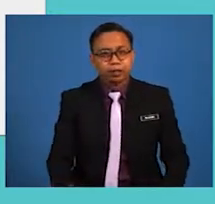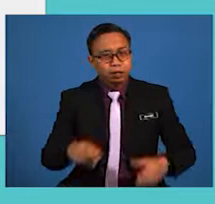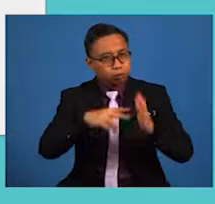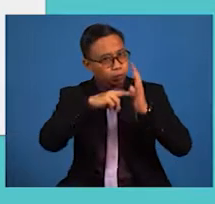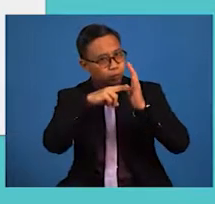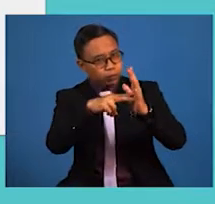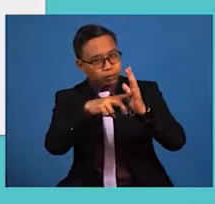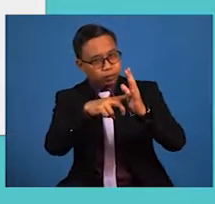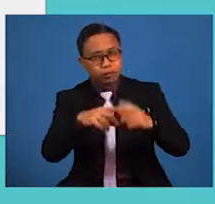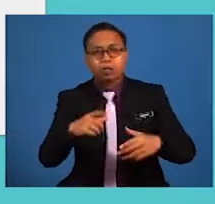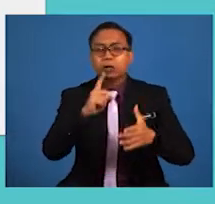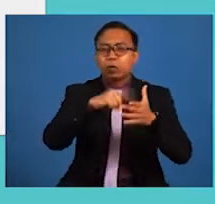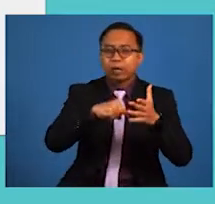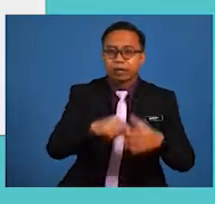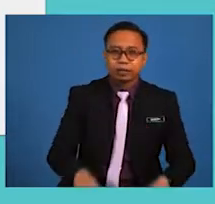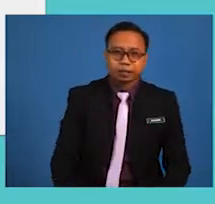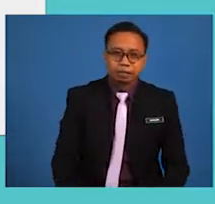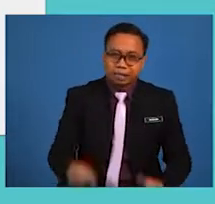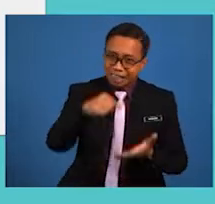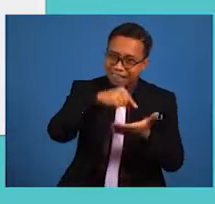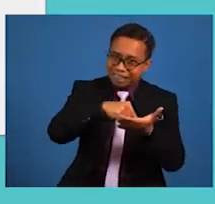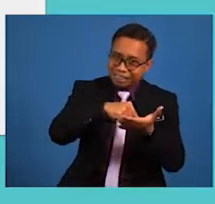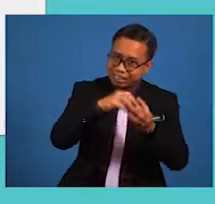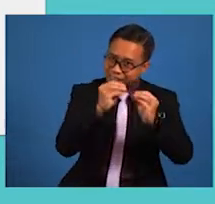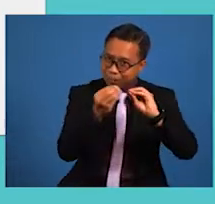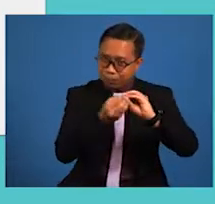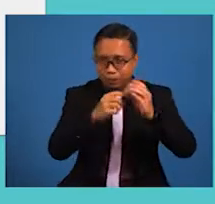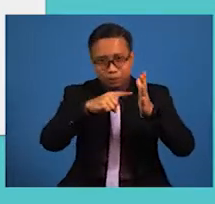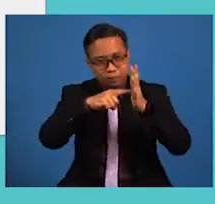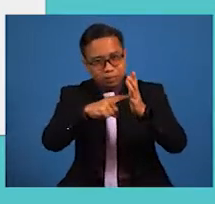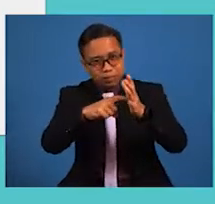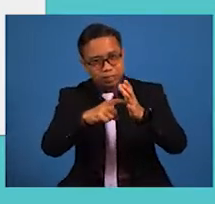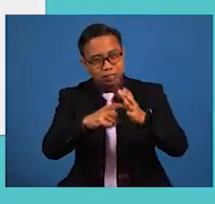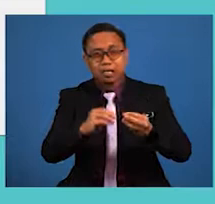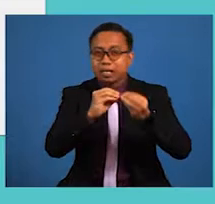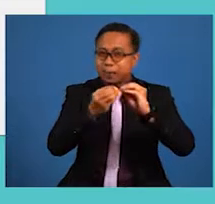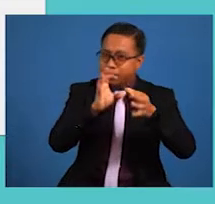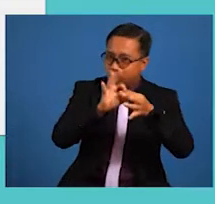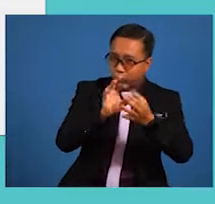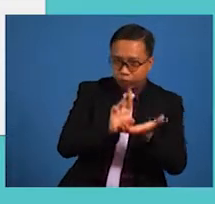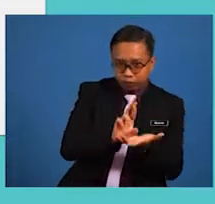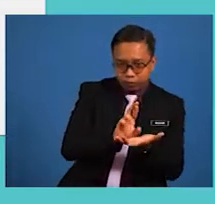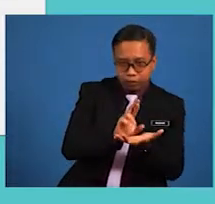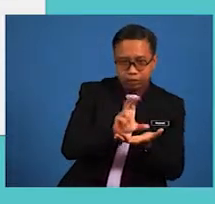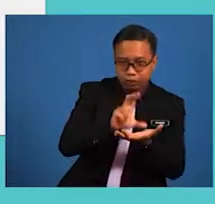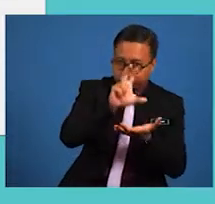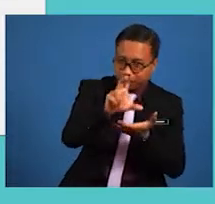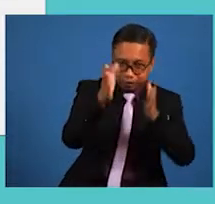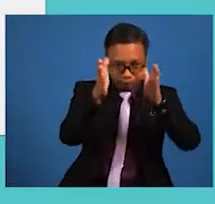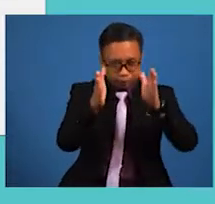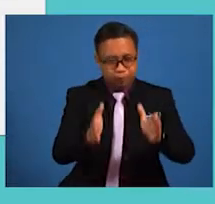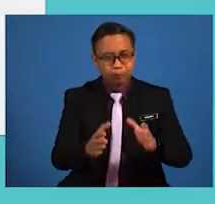represent? These numbers represent the number of investors. Not only